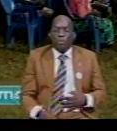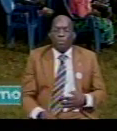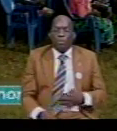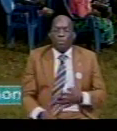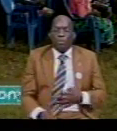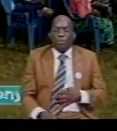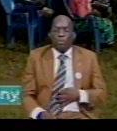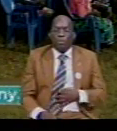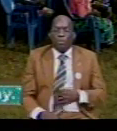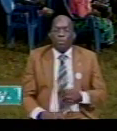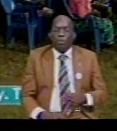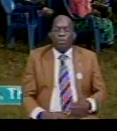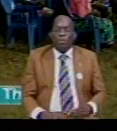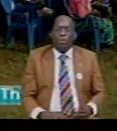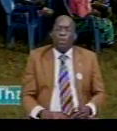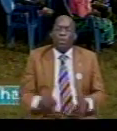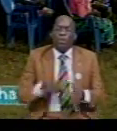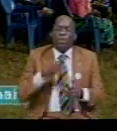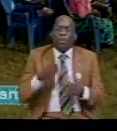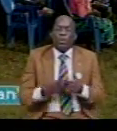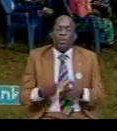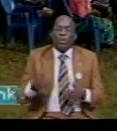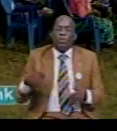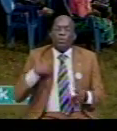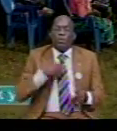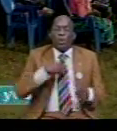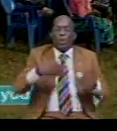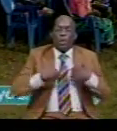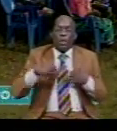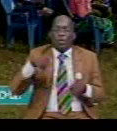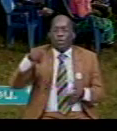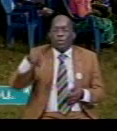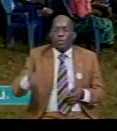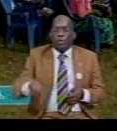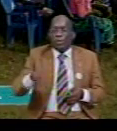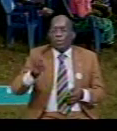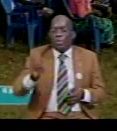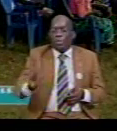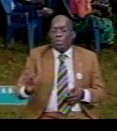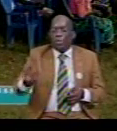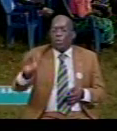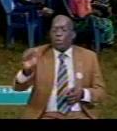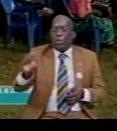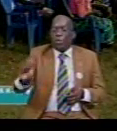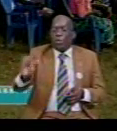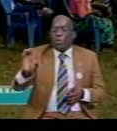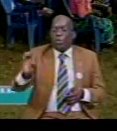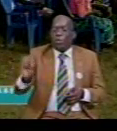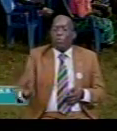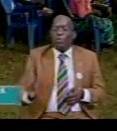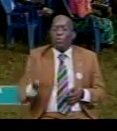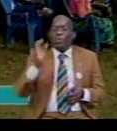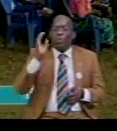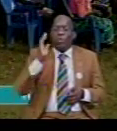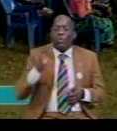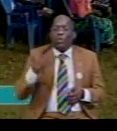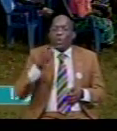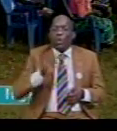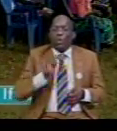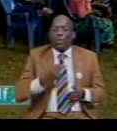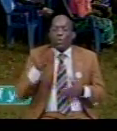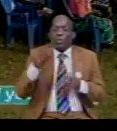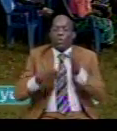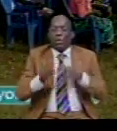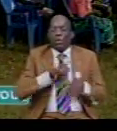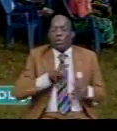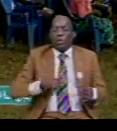Next, we have Peace, and it's going to tell us what the Lord has done. Praise